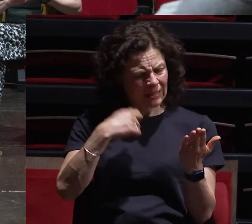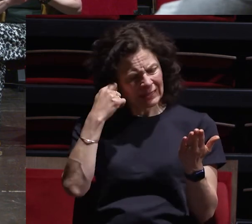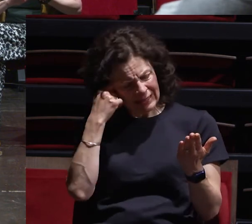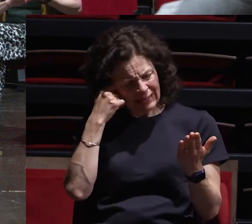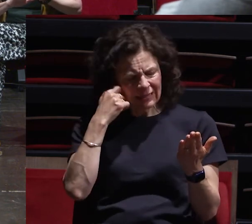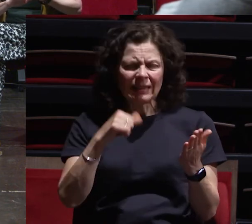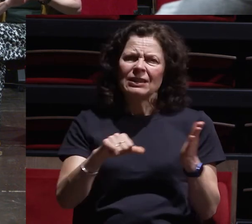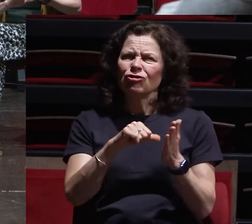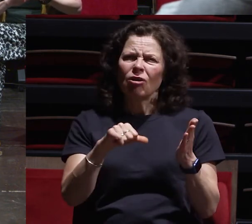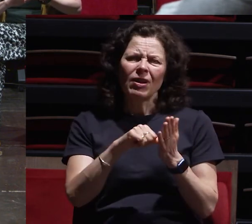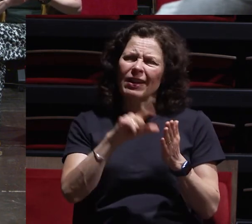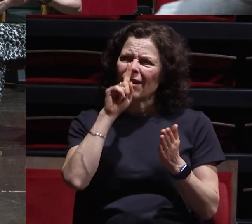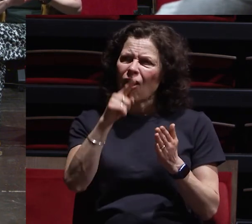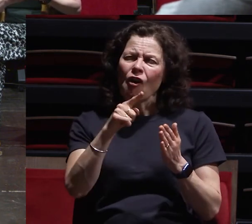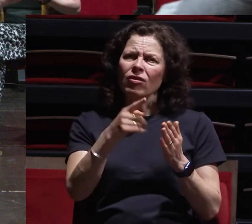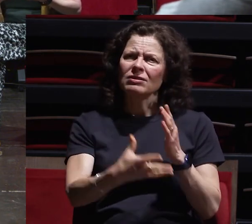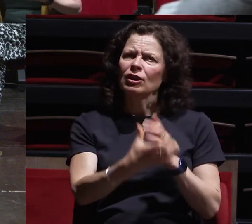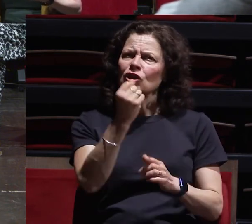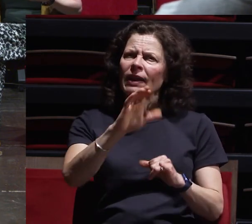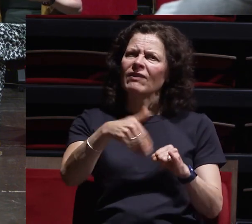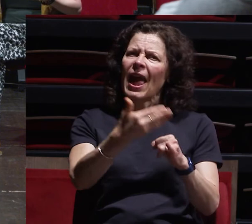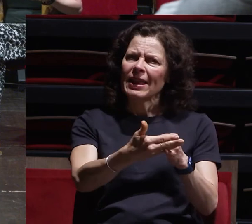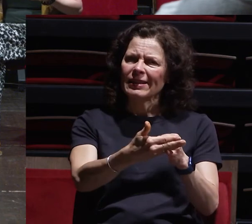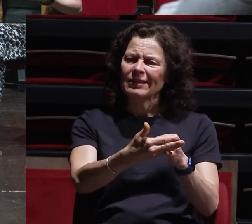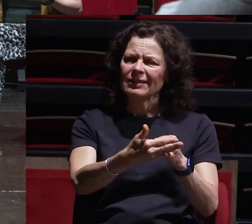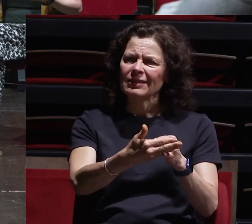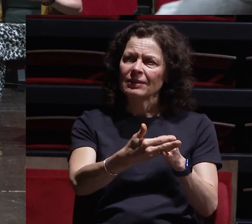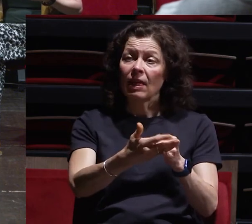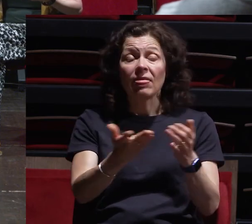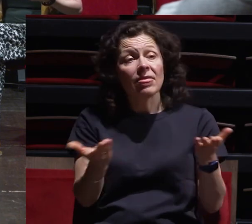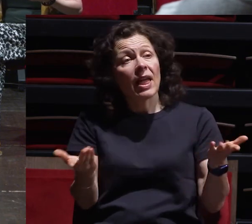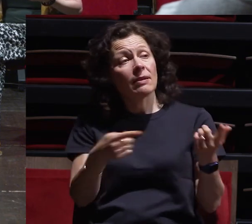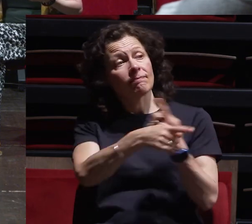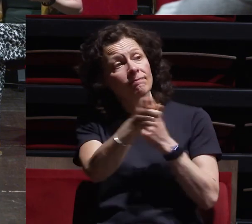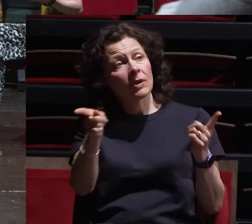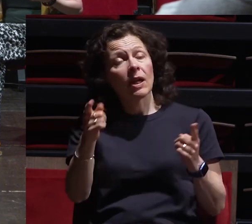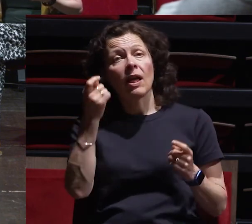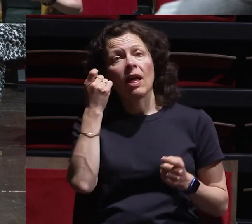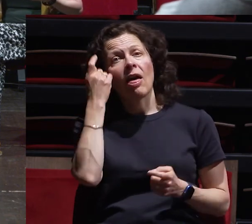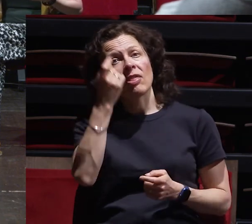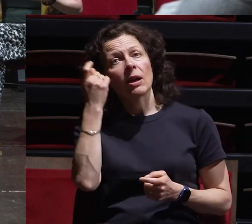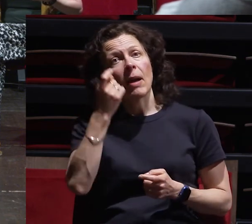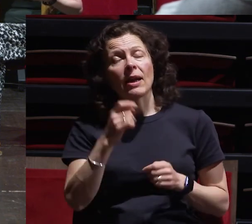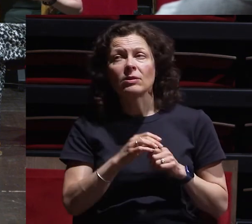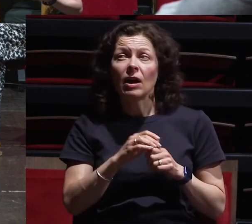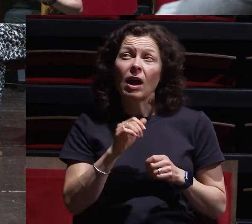maybe looking at something, and if you're struggling with it and you can't quite get to the end of it, like think about it.